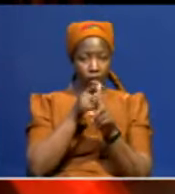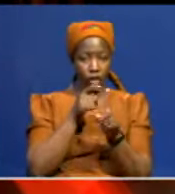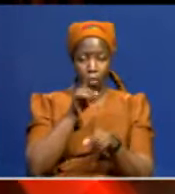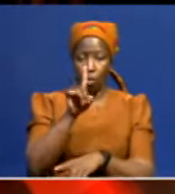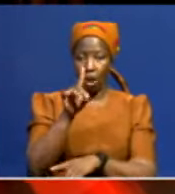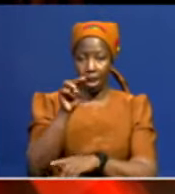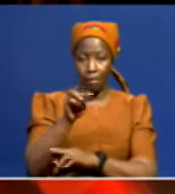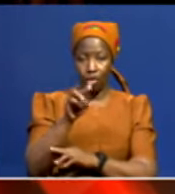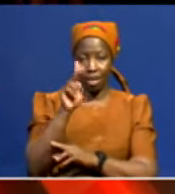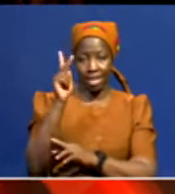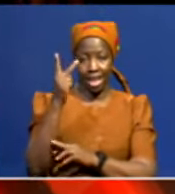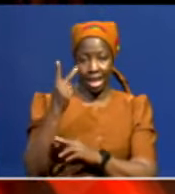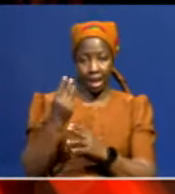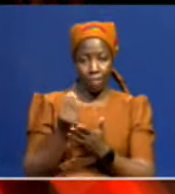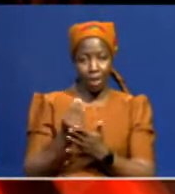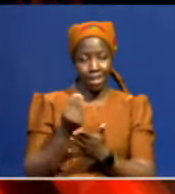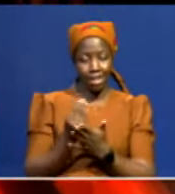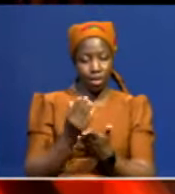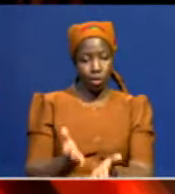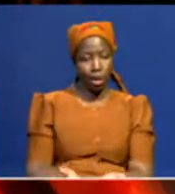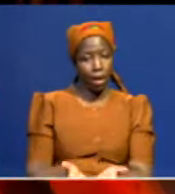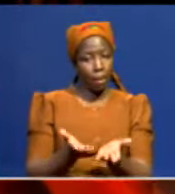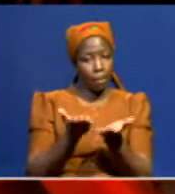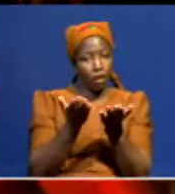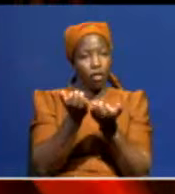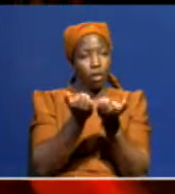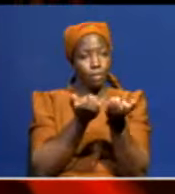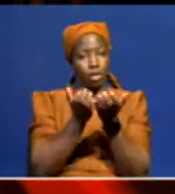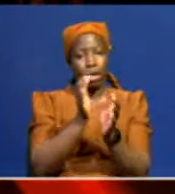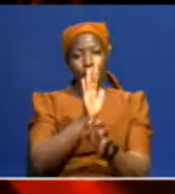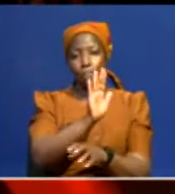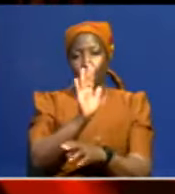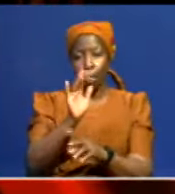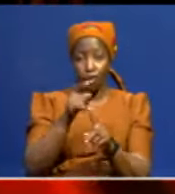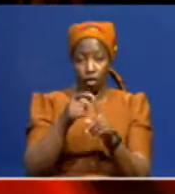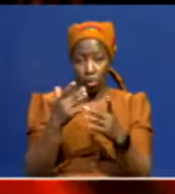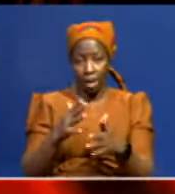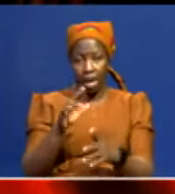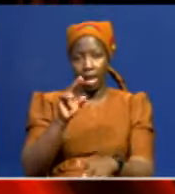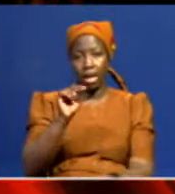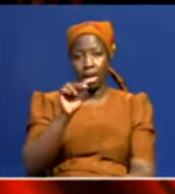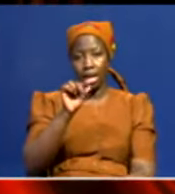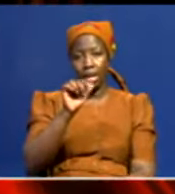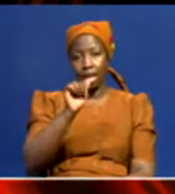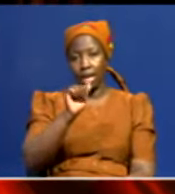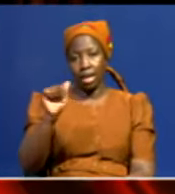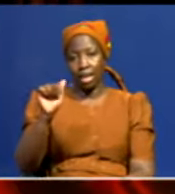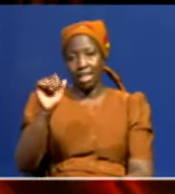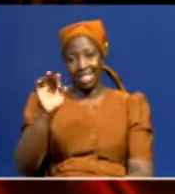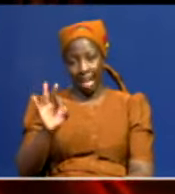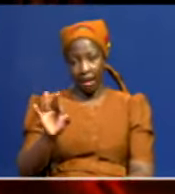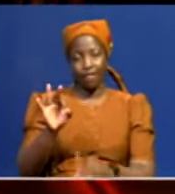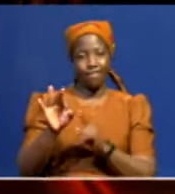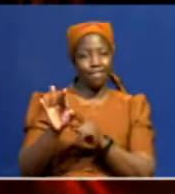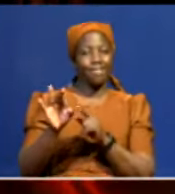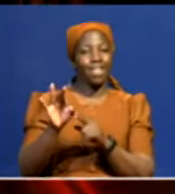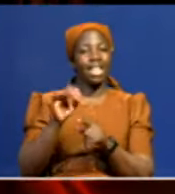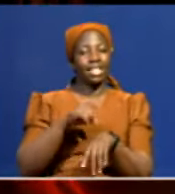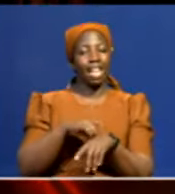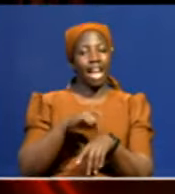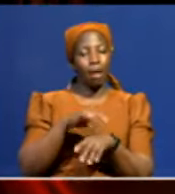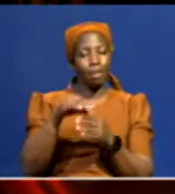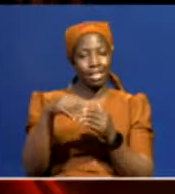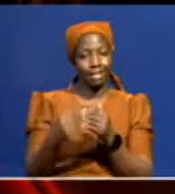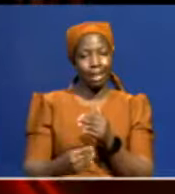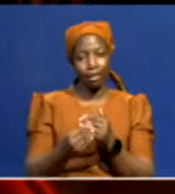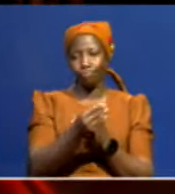shillings to improve their businesses, all thanks to the National Government Action Affirmative Fund. While issuing the cheques in